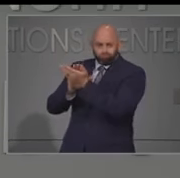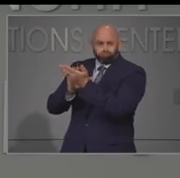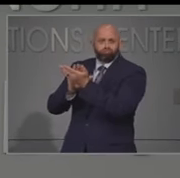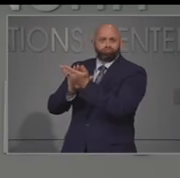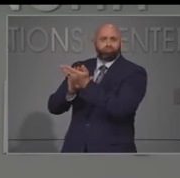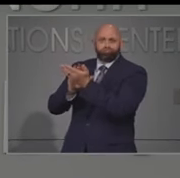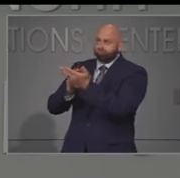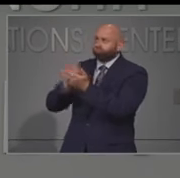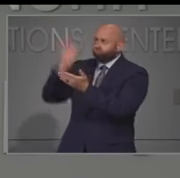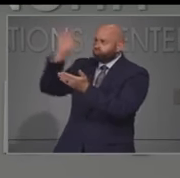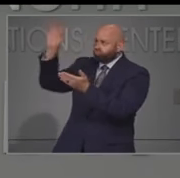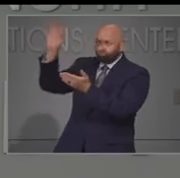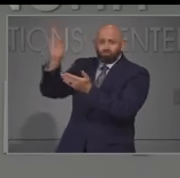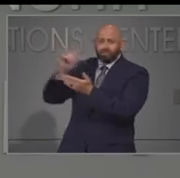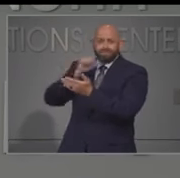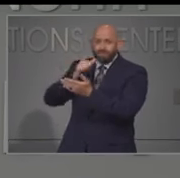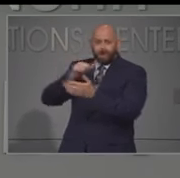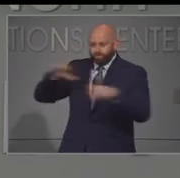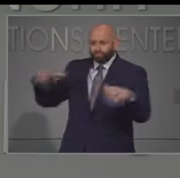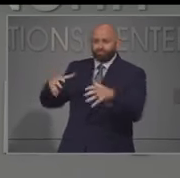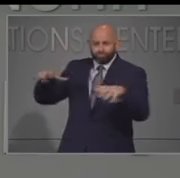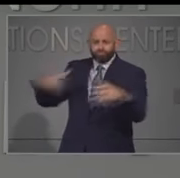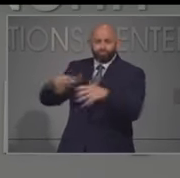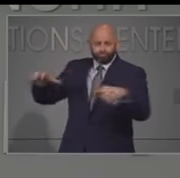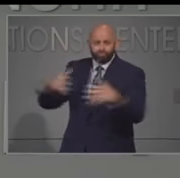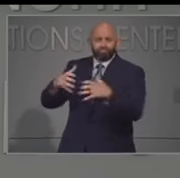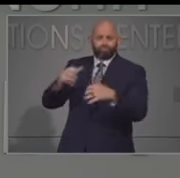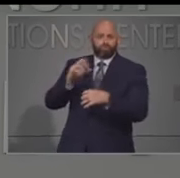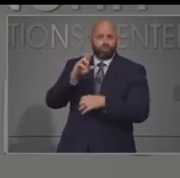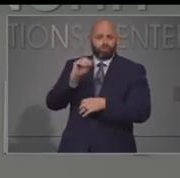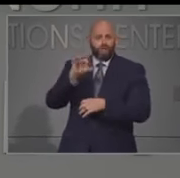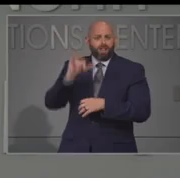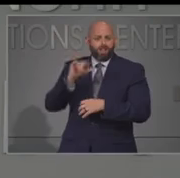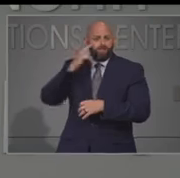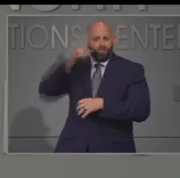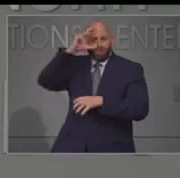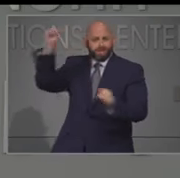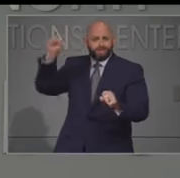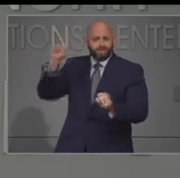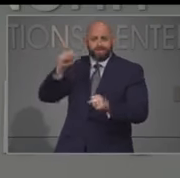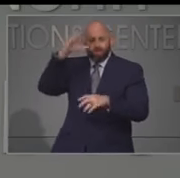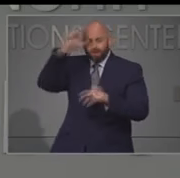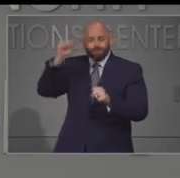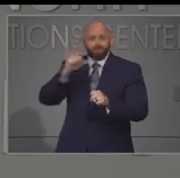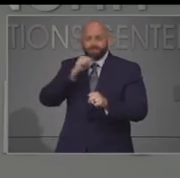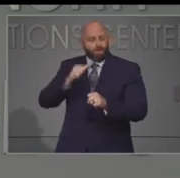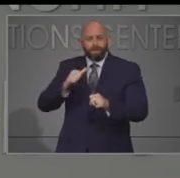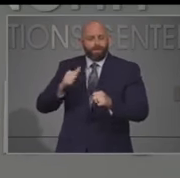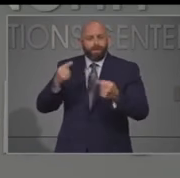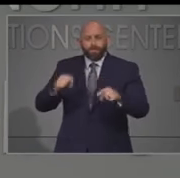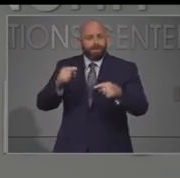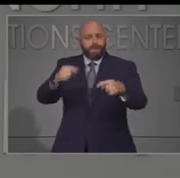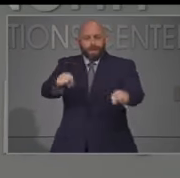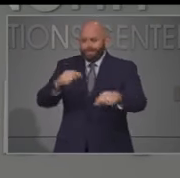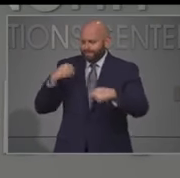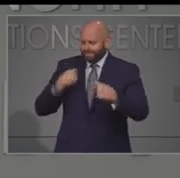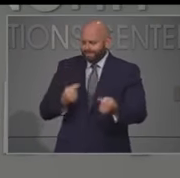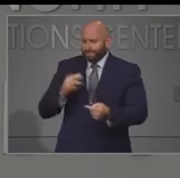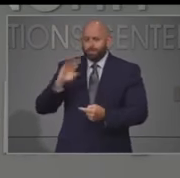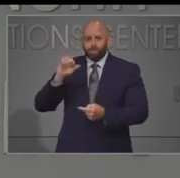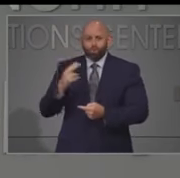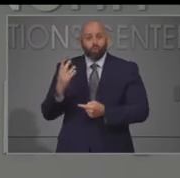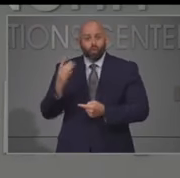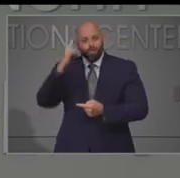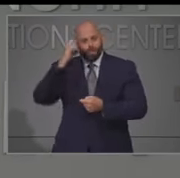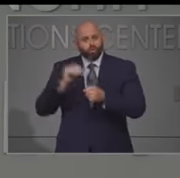holding those crowded rallies that he likes to hold. He's not held them since March, and